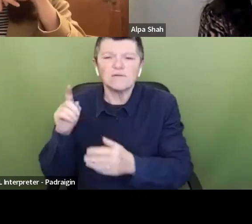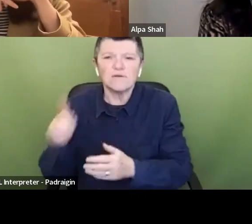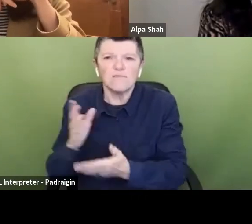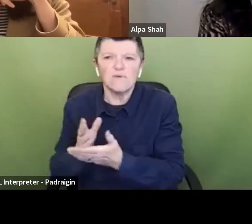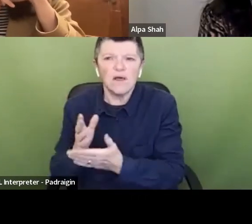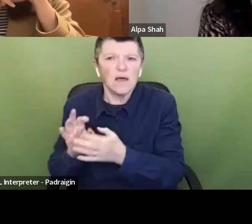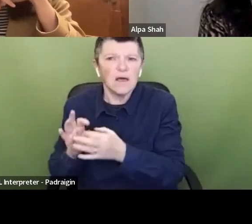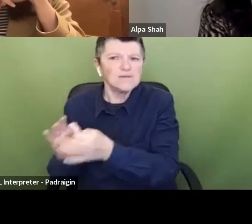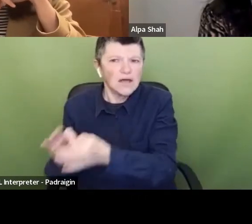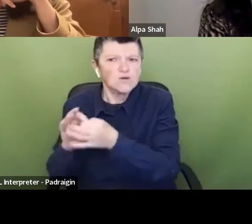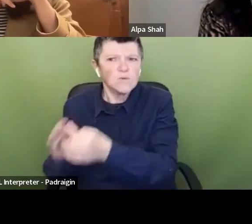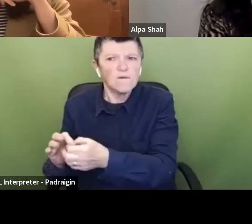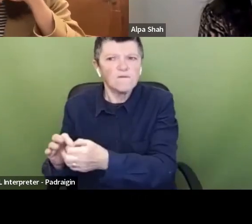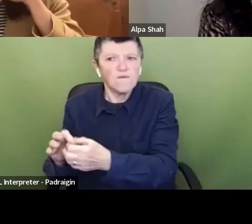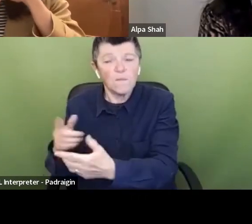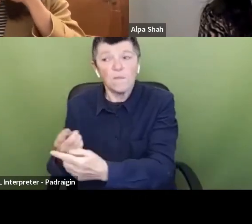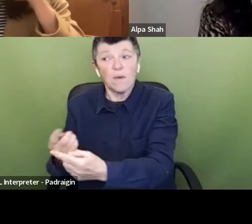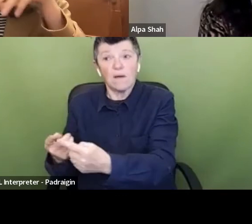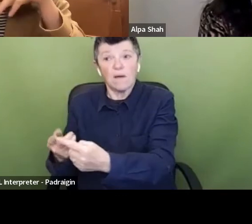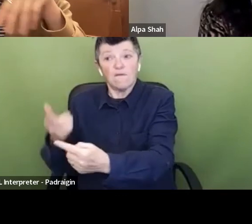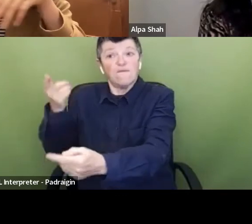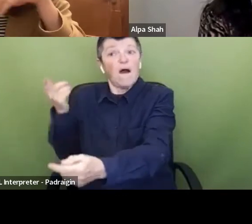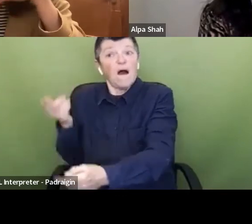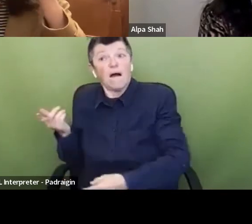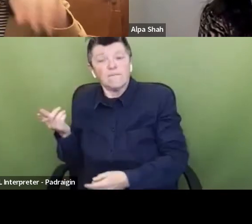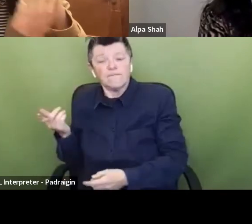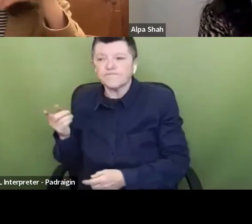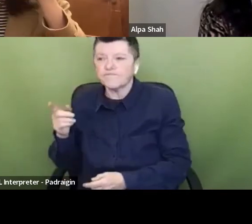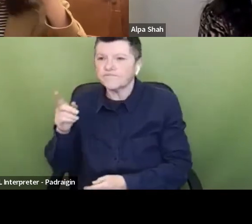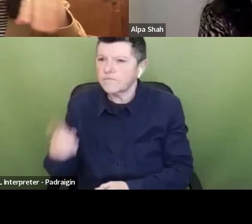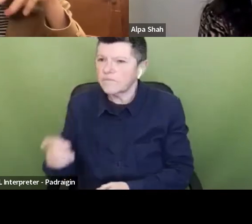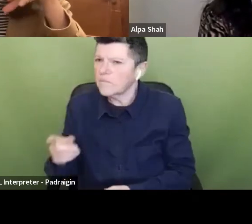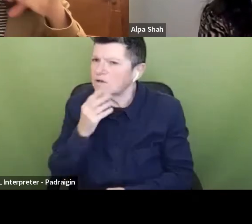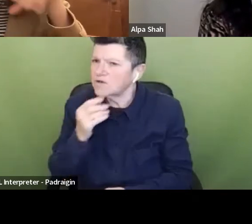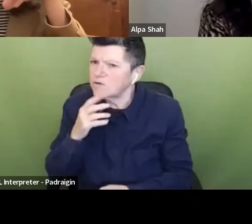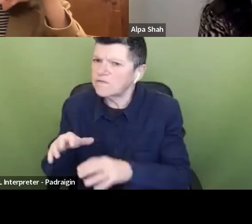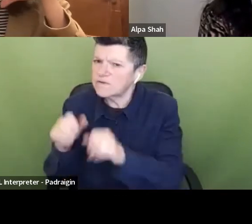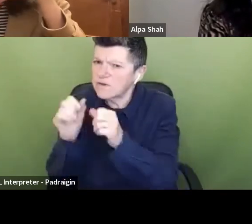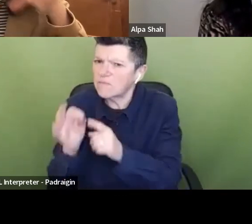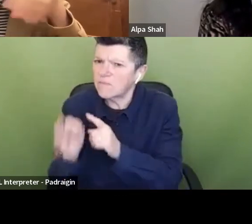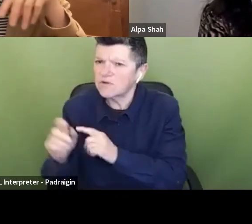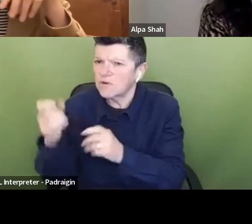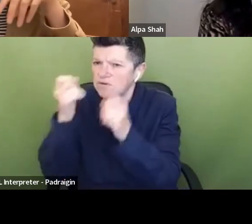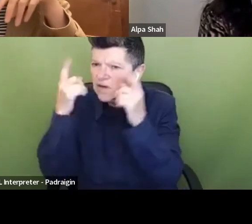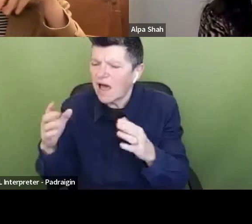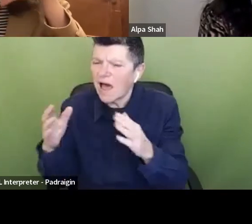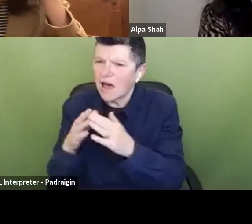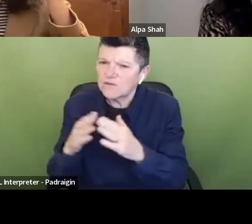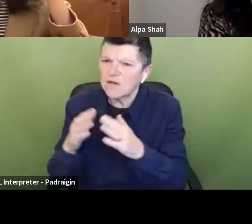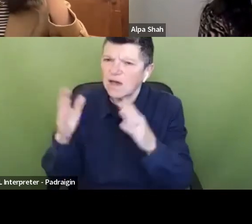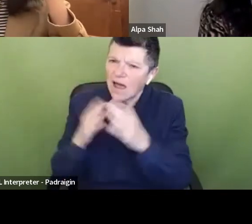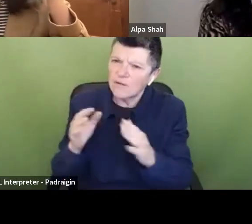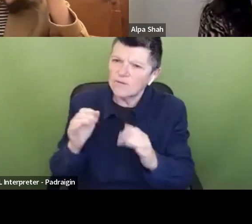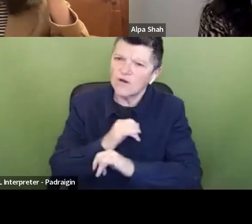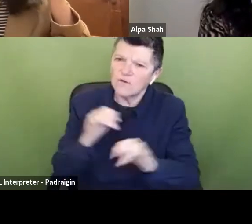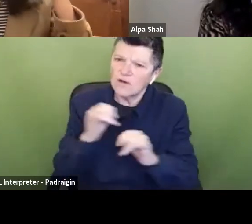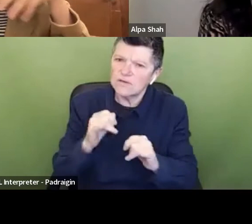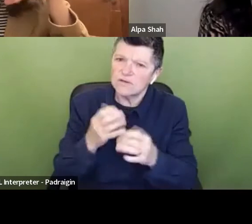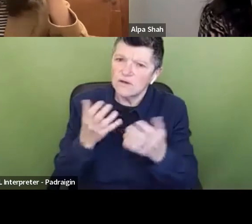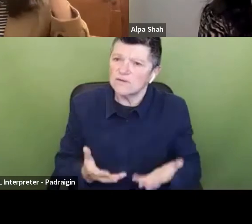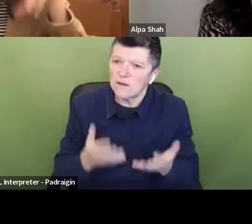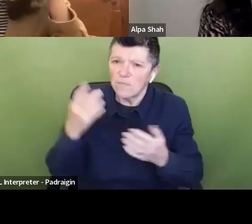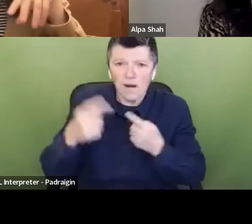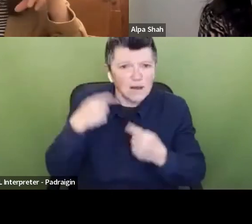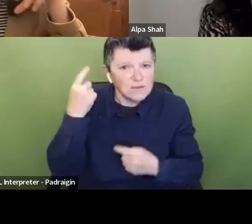from afar, as I call it. And this can be a useful starting point to understand housing and housing crisis in contemporary London, by understanding